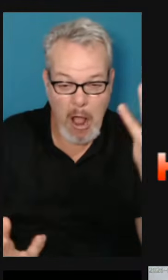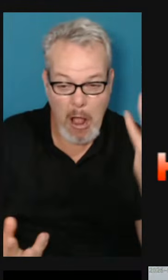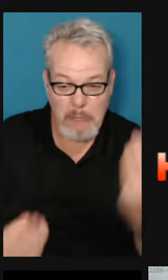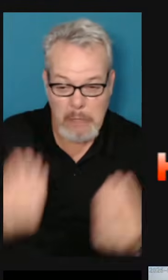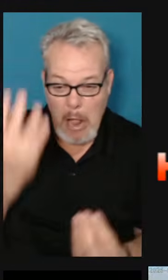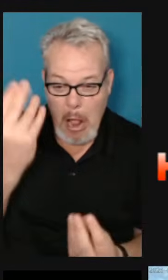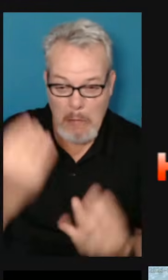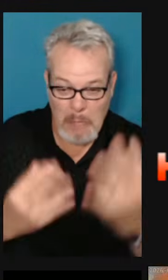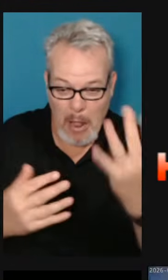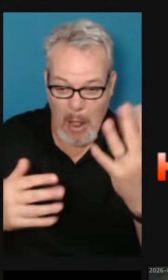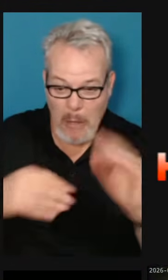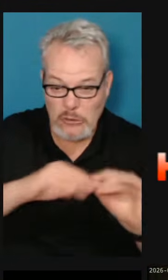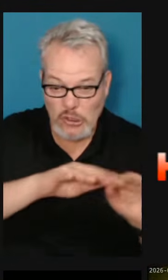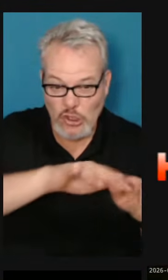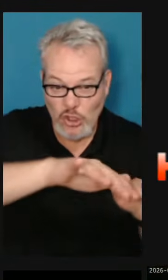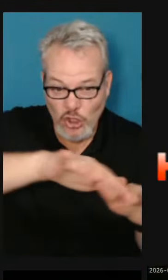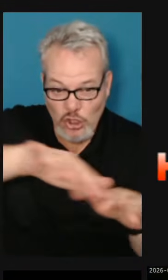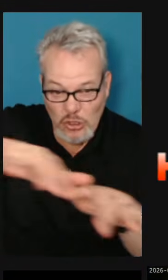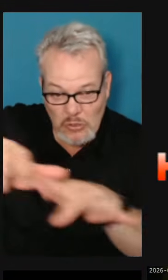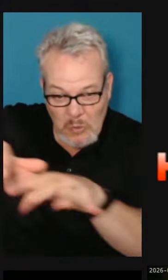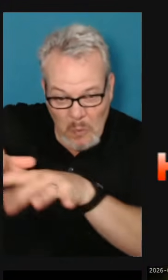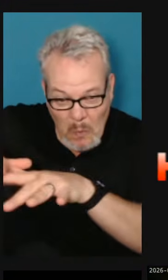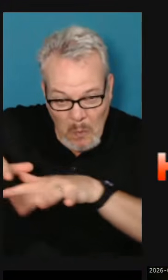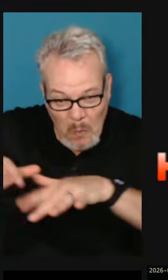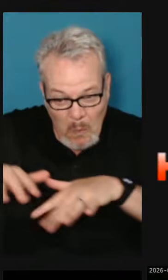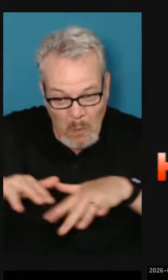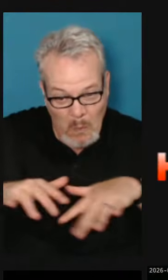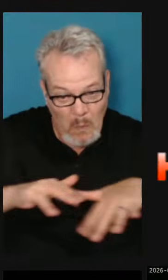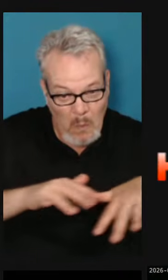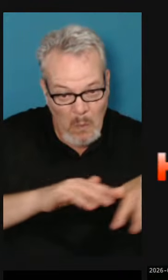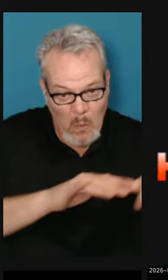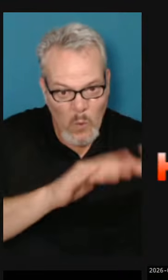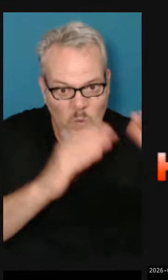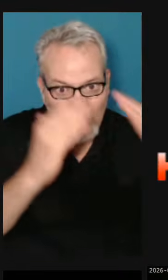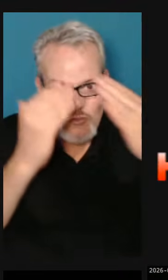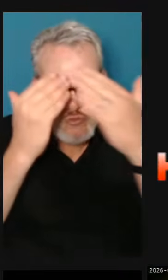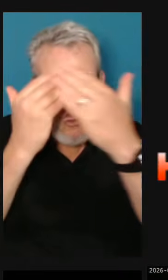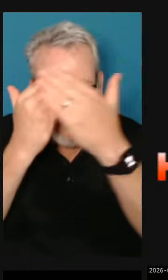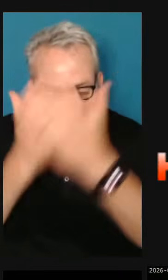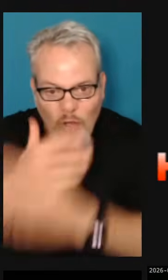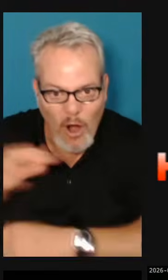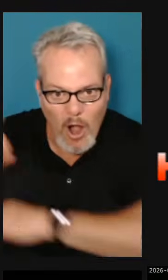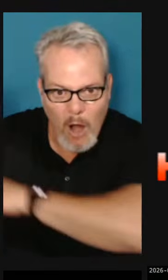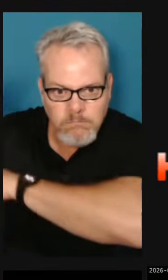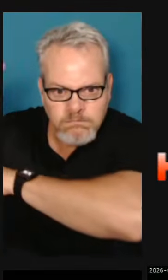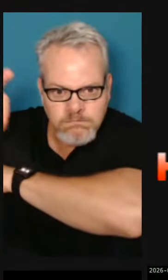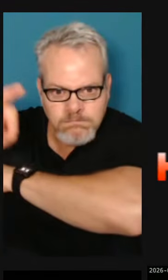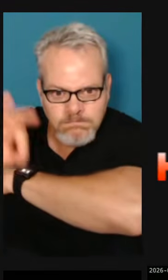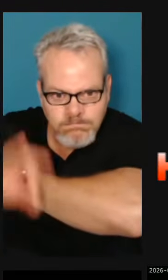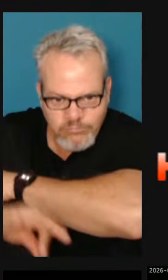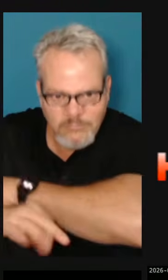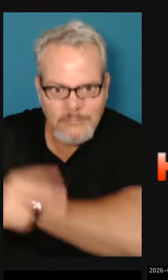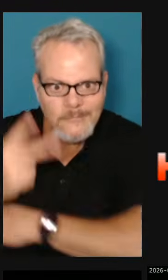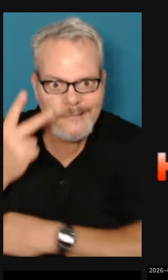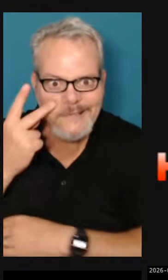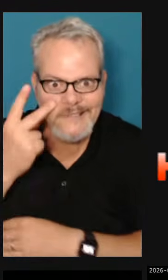comes wrapping around. It gets dark, so you can see the full extent of it there.